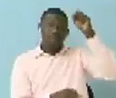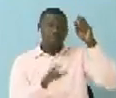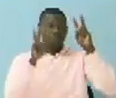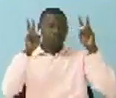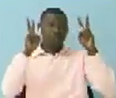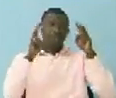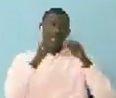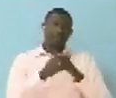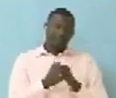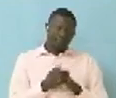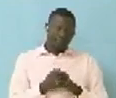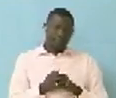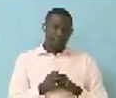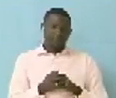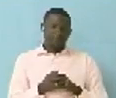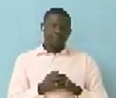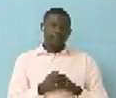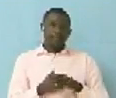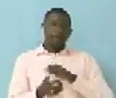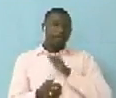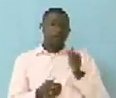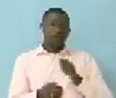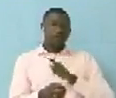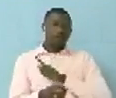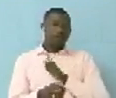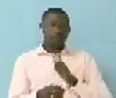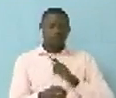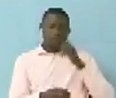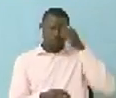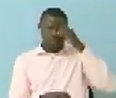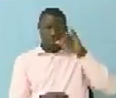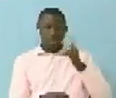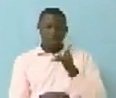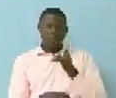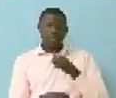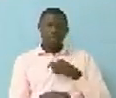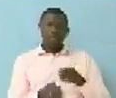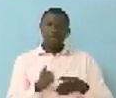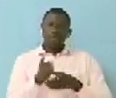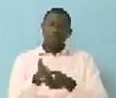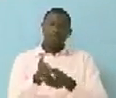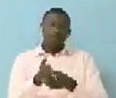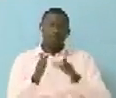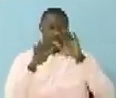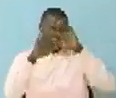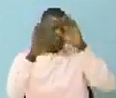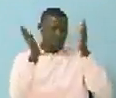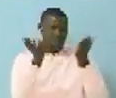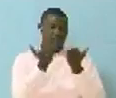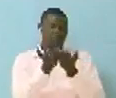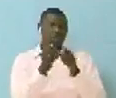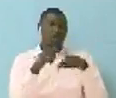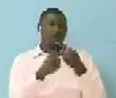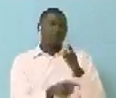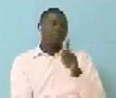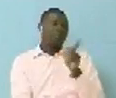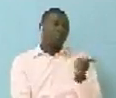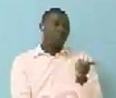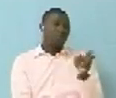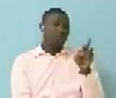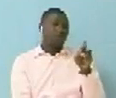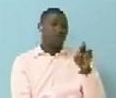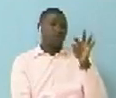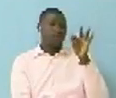And we've just agreed that the Director General of GRTS report to